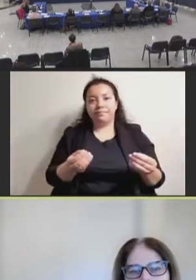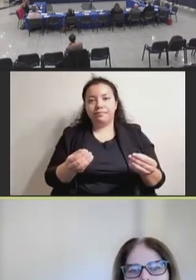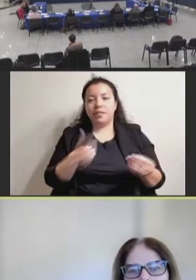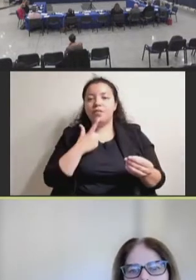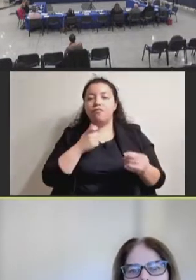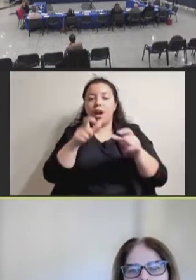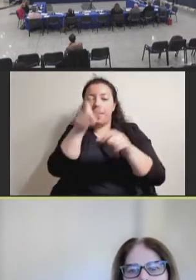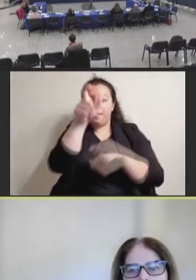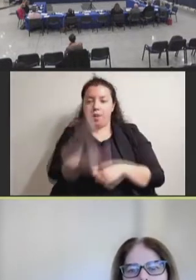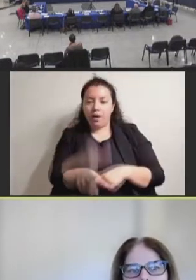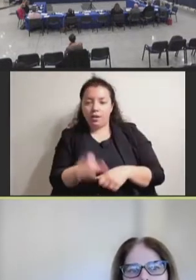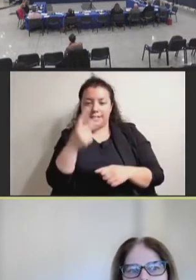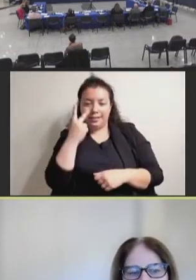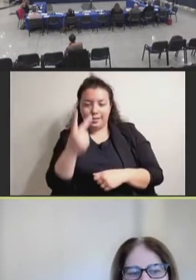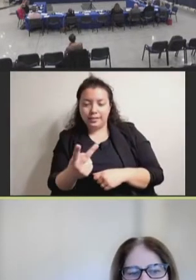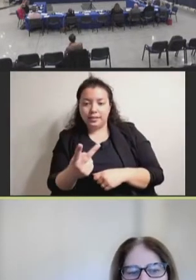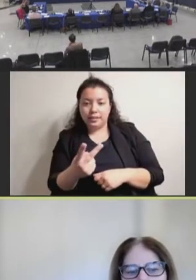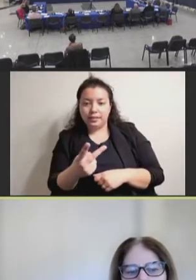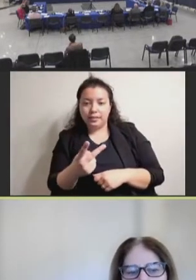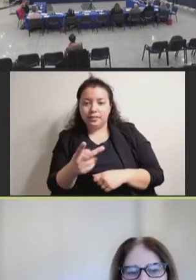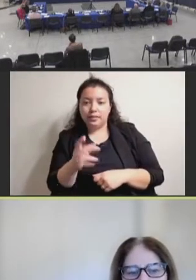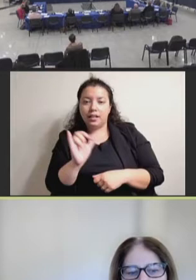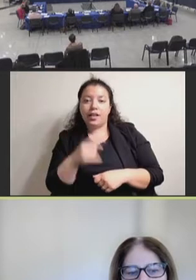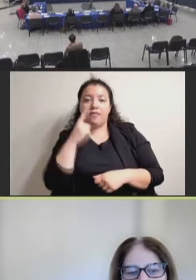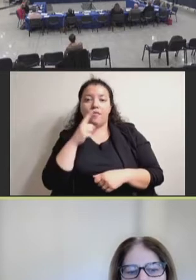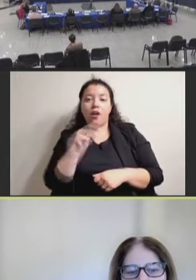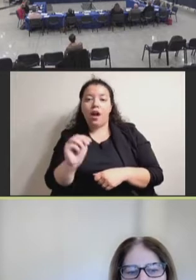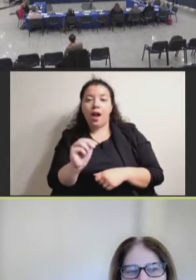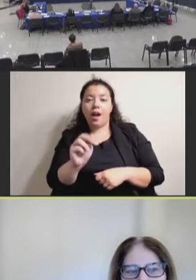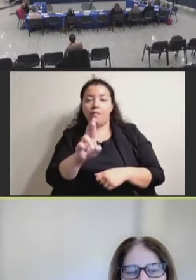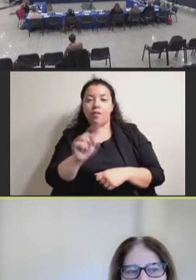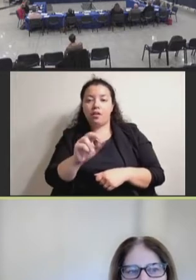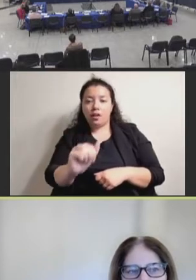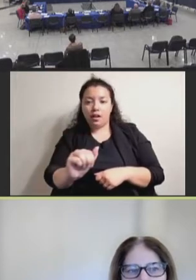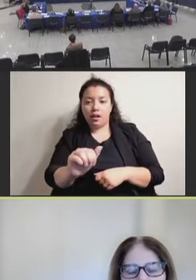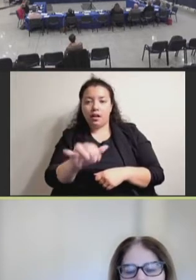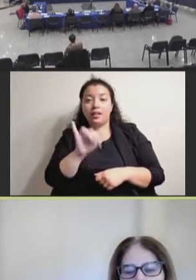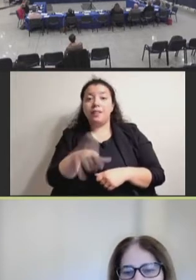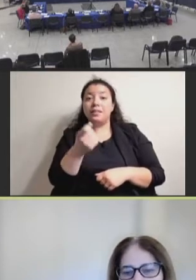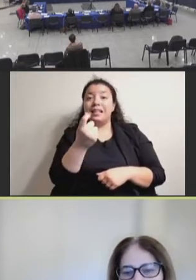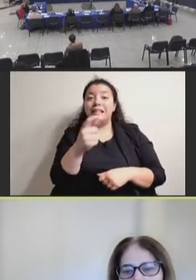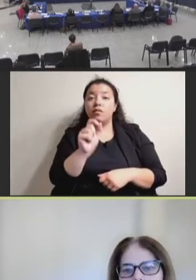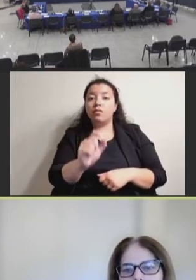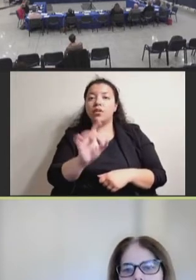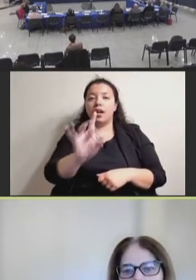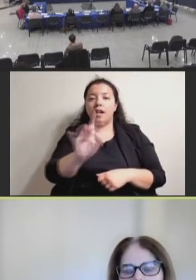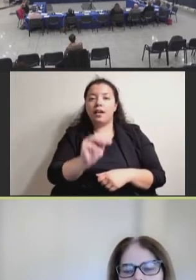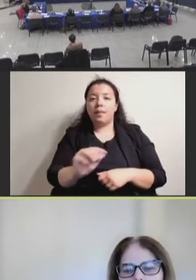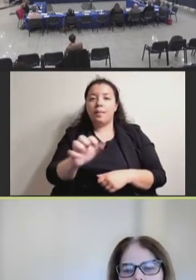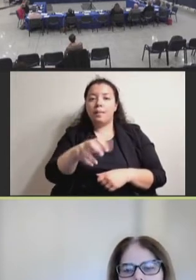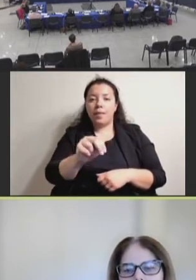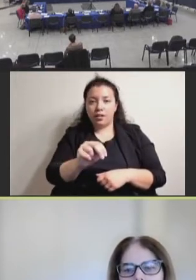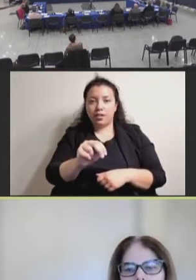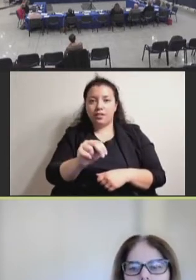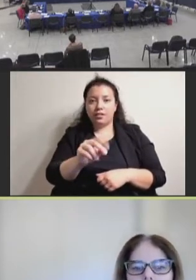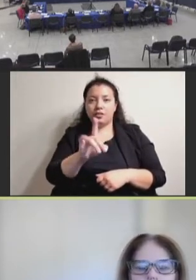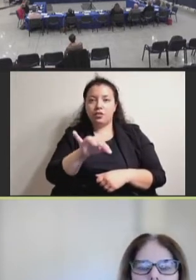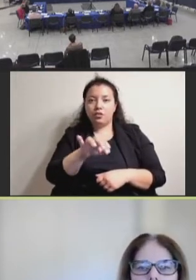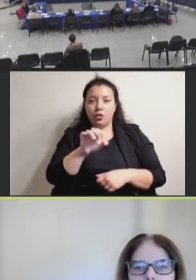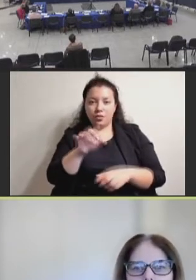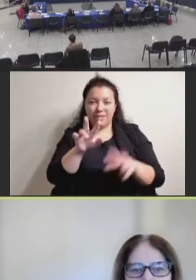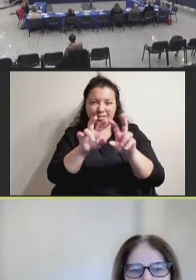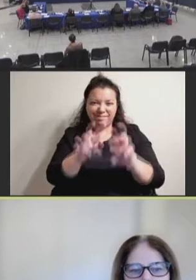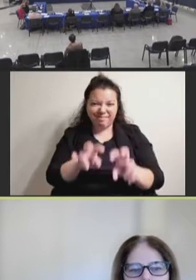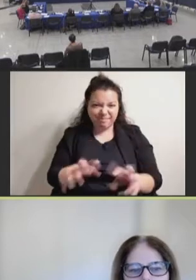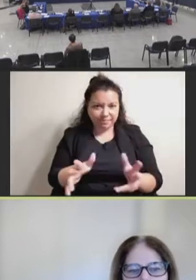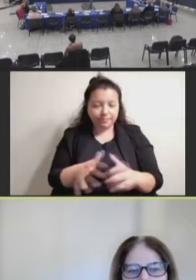This is after the primary mRNA series. And that included 11.8 million doses, roughly. Next slide.